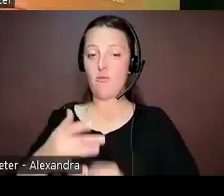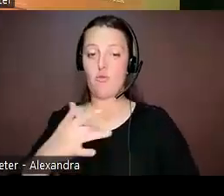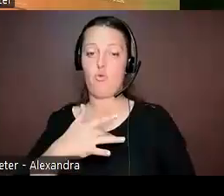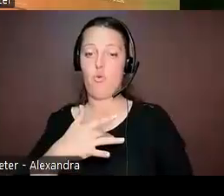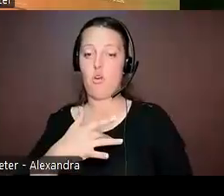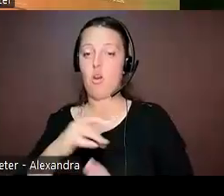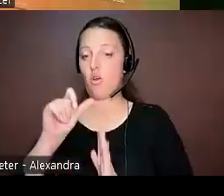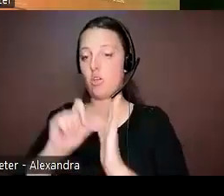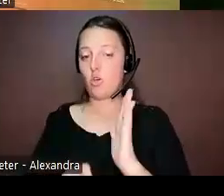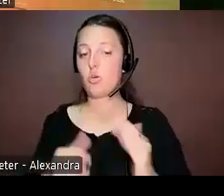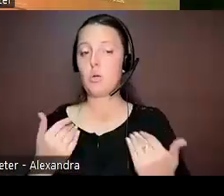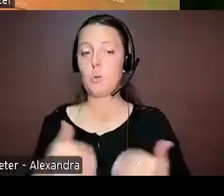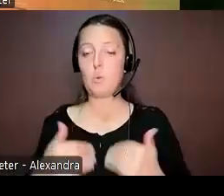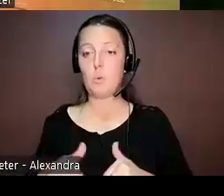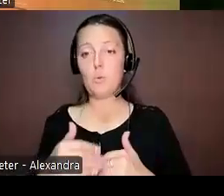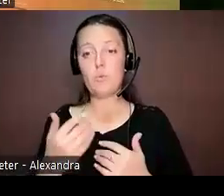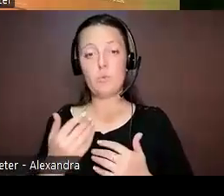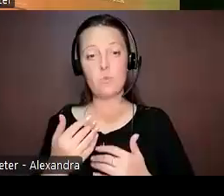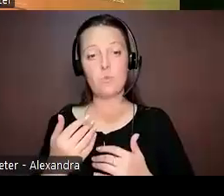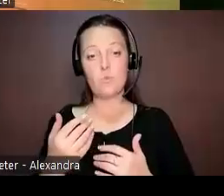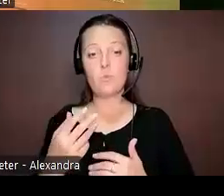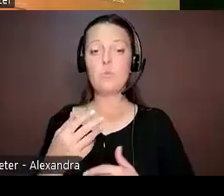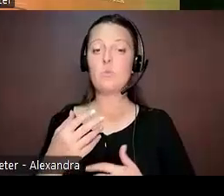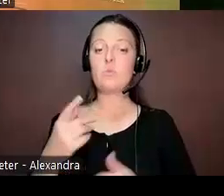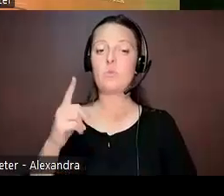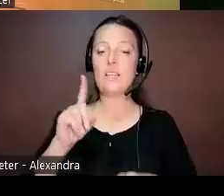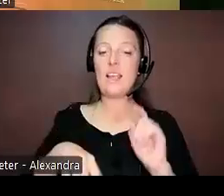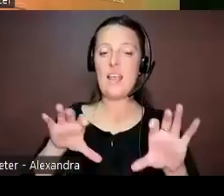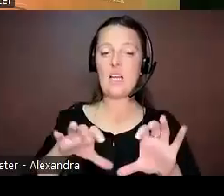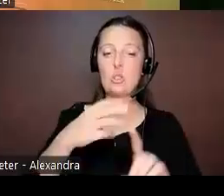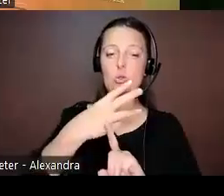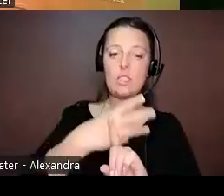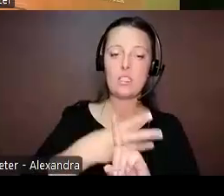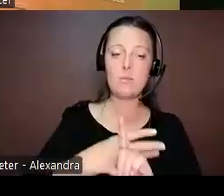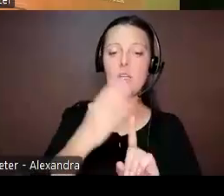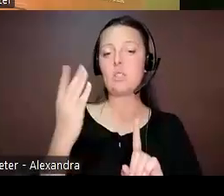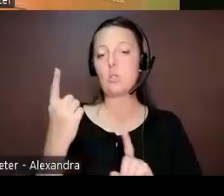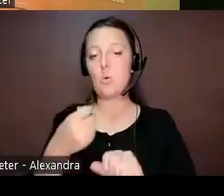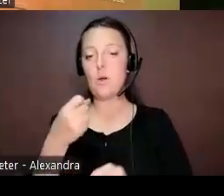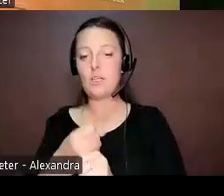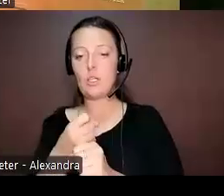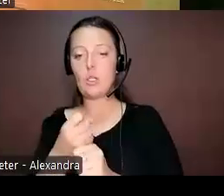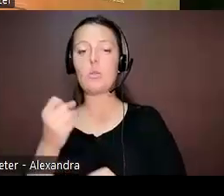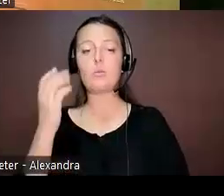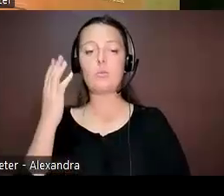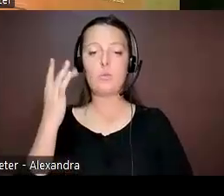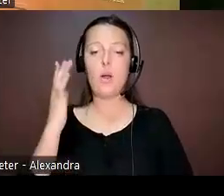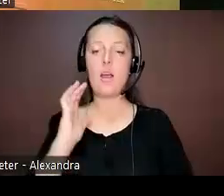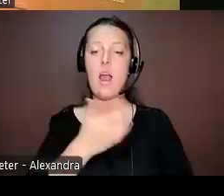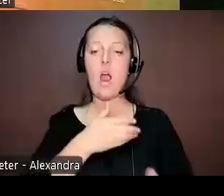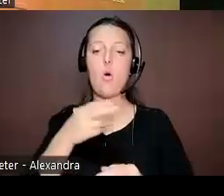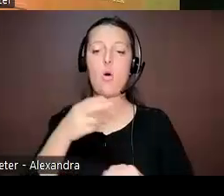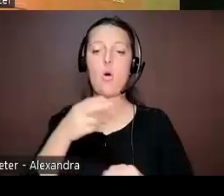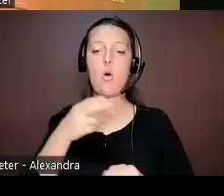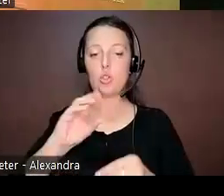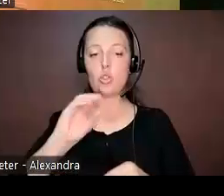couldn't do 6 months or 1 year because the attrition rate in our cohort was also pretty bad at that time. And that's the story